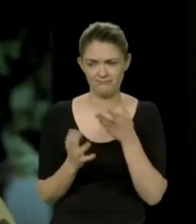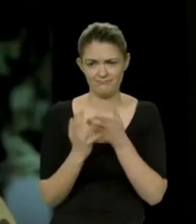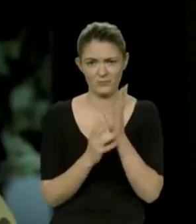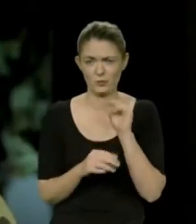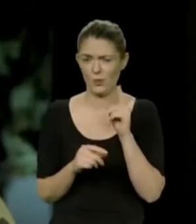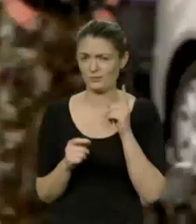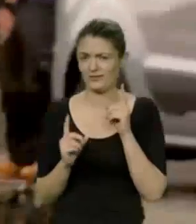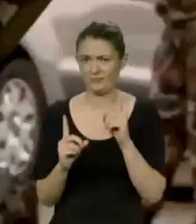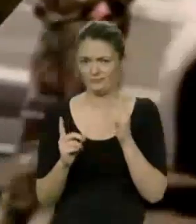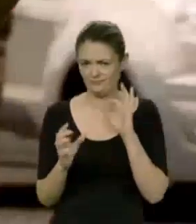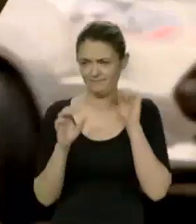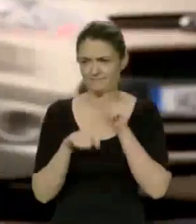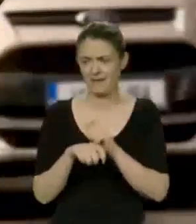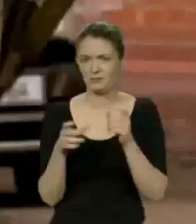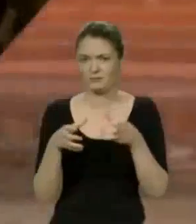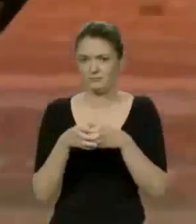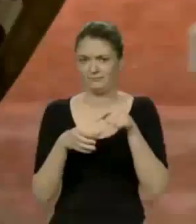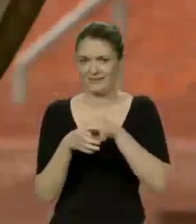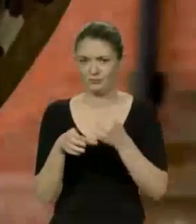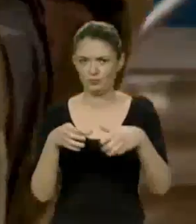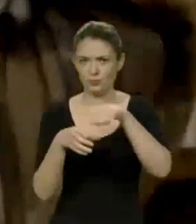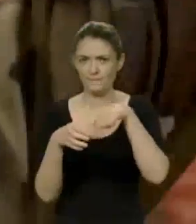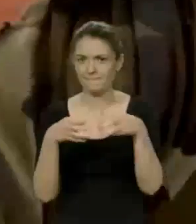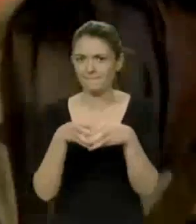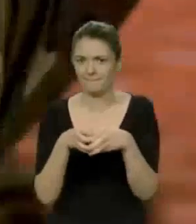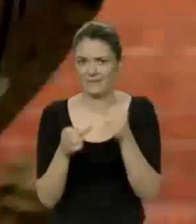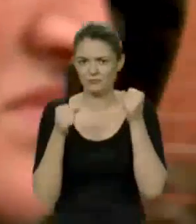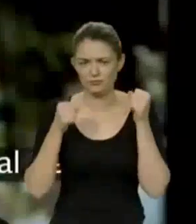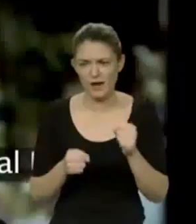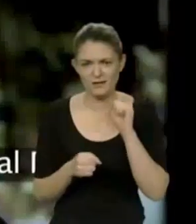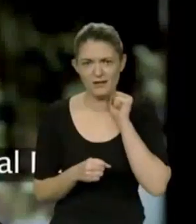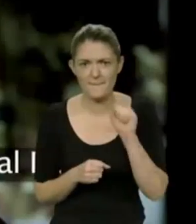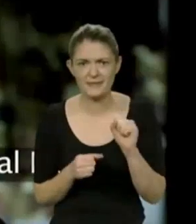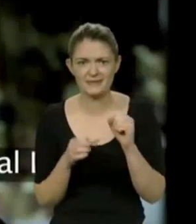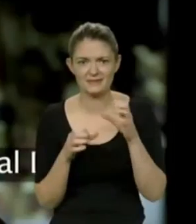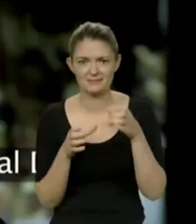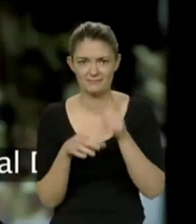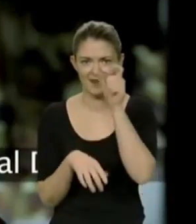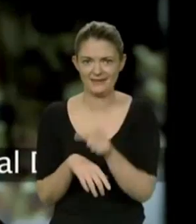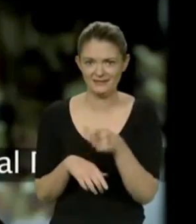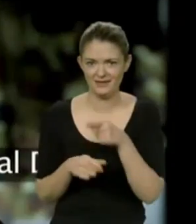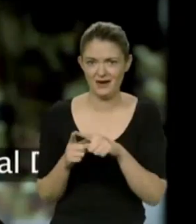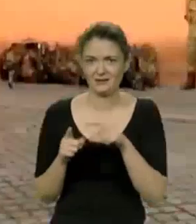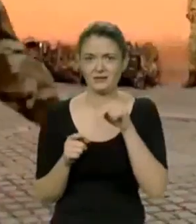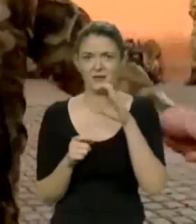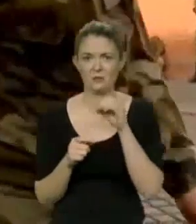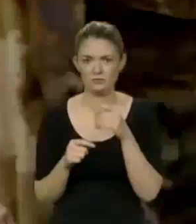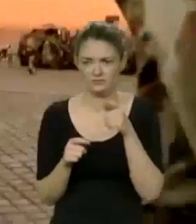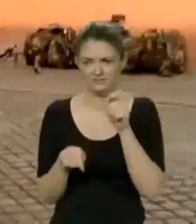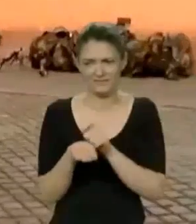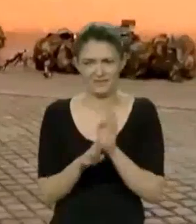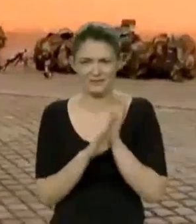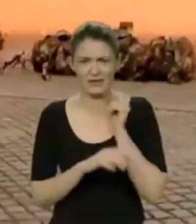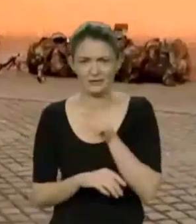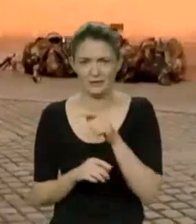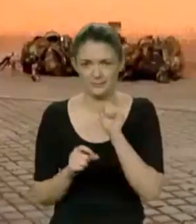we have in the troop. At the moment, she's a very strong candidate in my mind, and also some of the other NCOs for best recruit. Very,